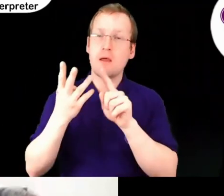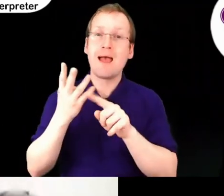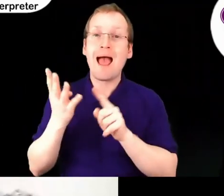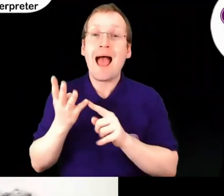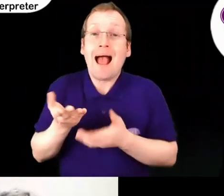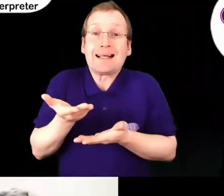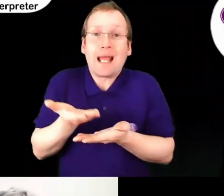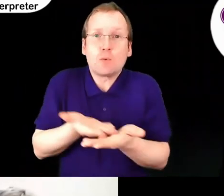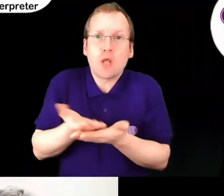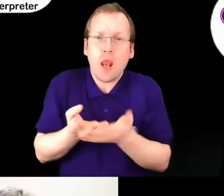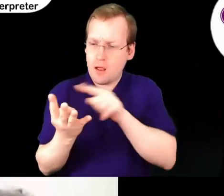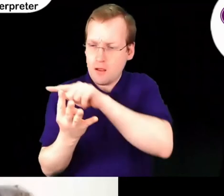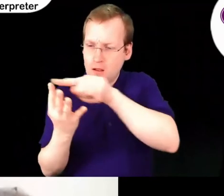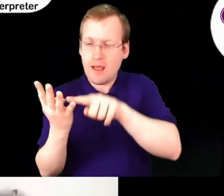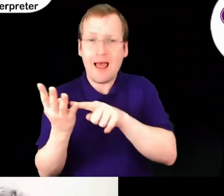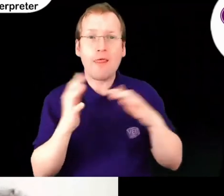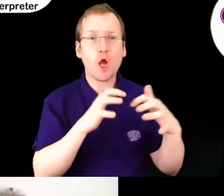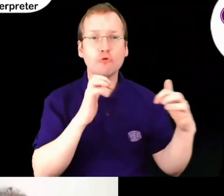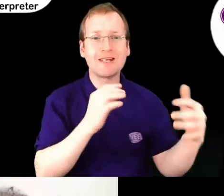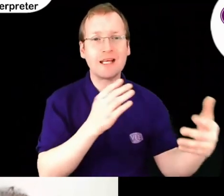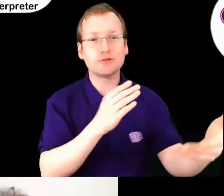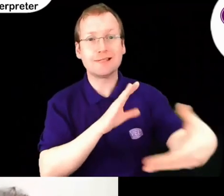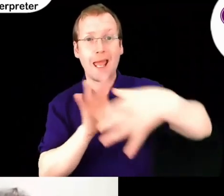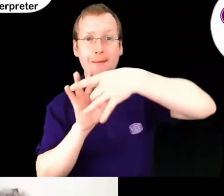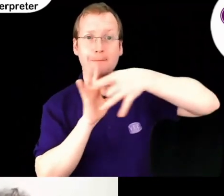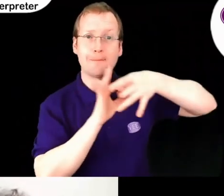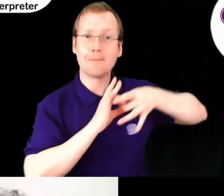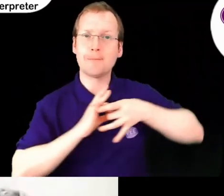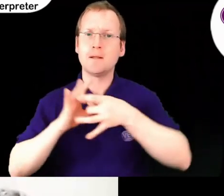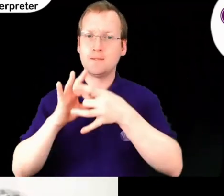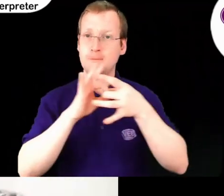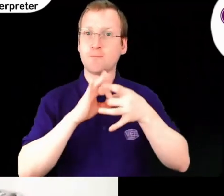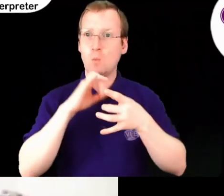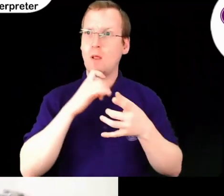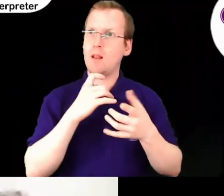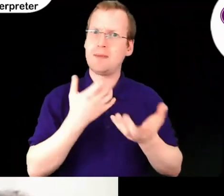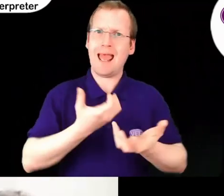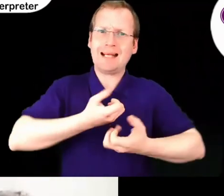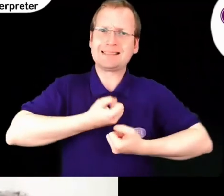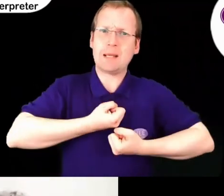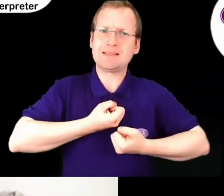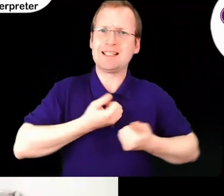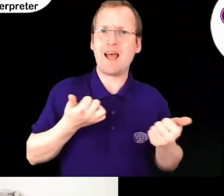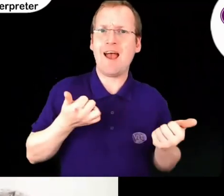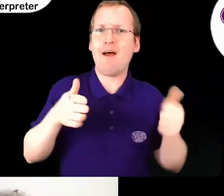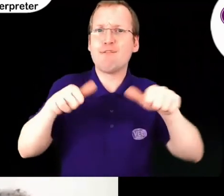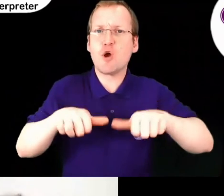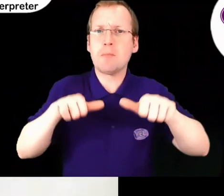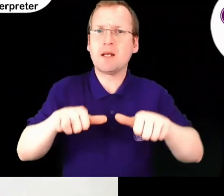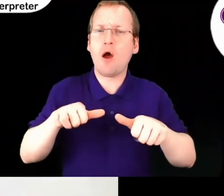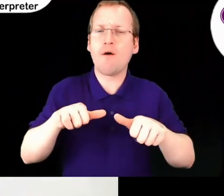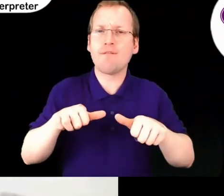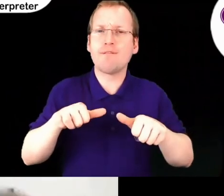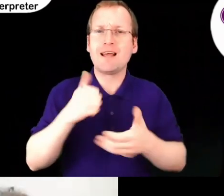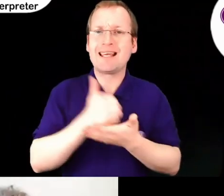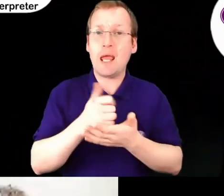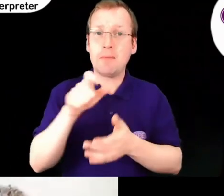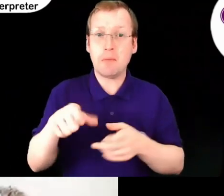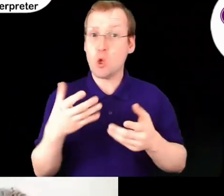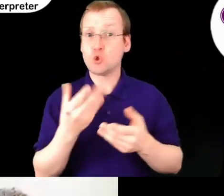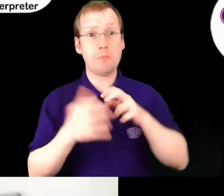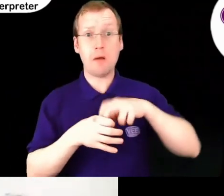And then the congregation came to a common mind that they would be accepting and affirming of gay people. Some people left, some